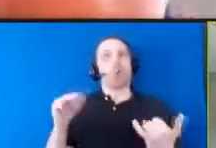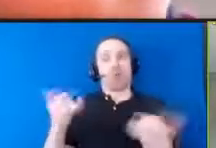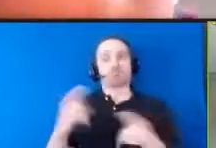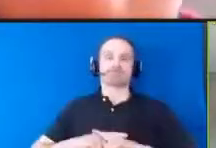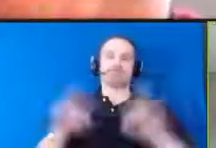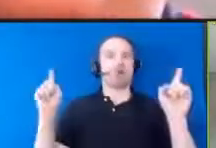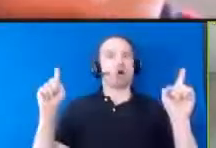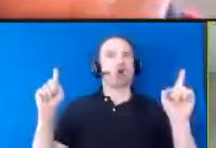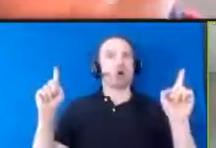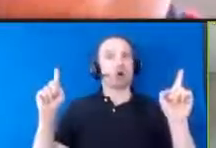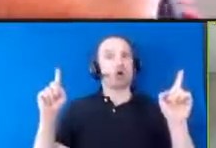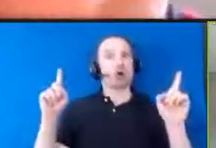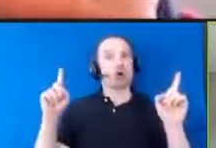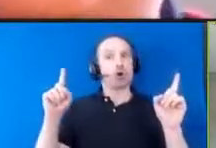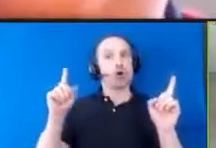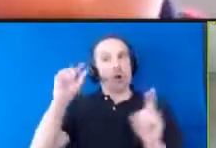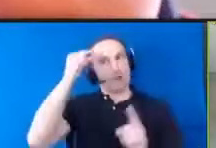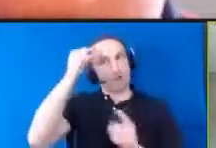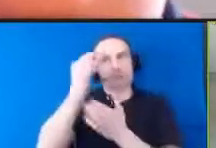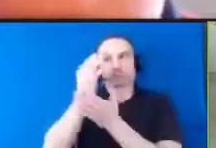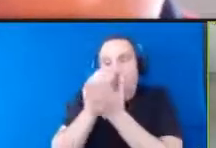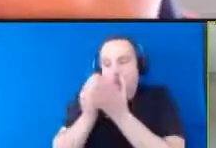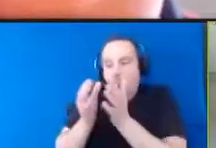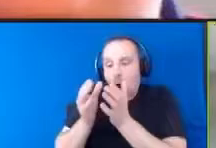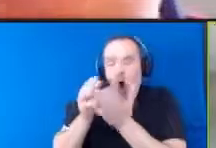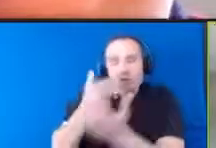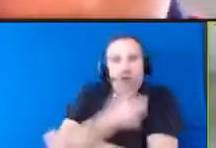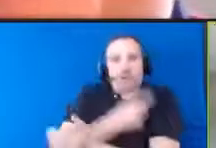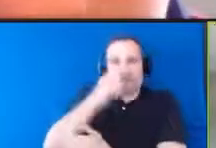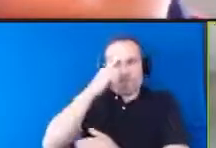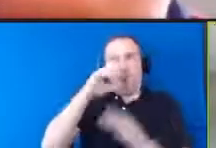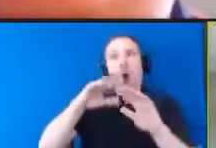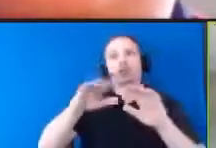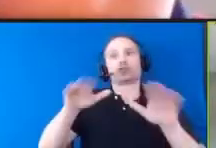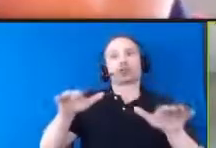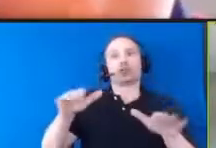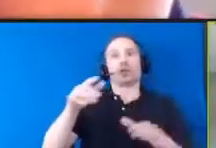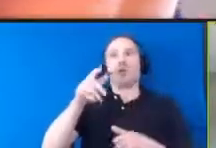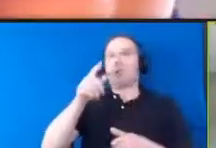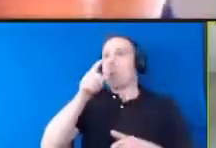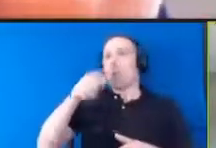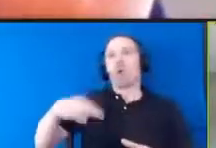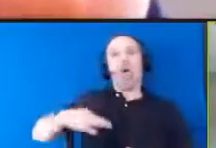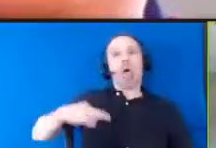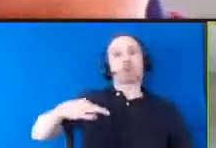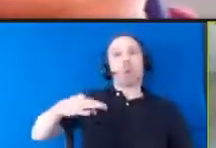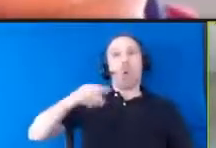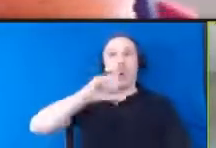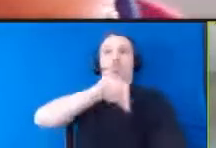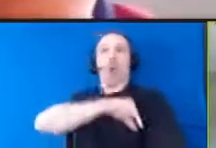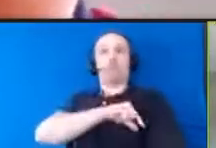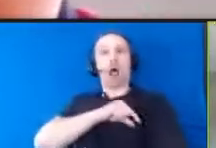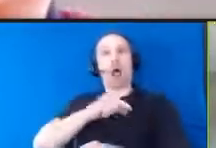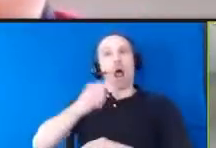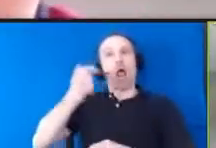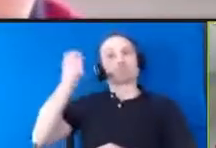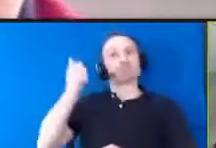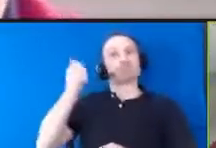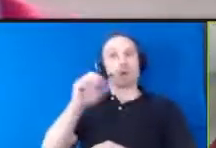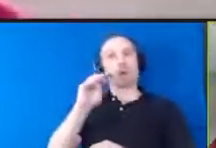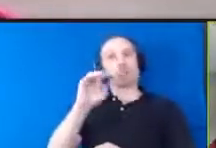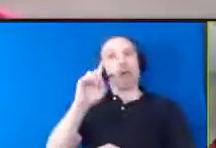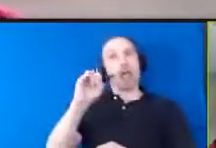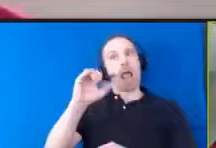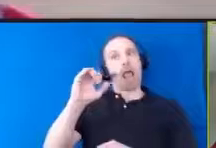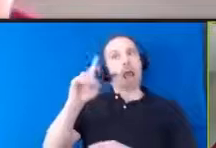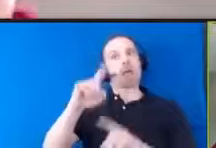small portion of vaccines for children, which is for Medicaid eligible children. The reason the government did this is